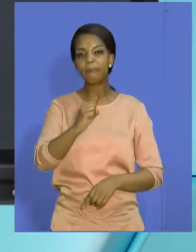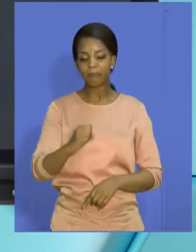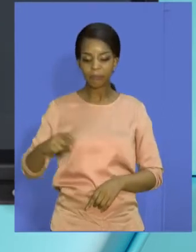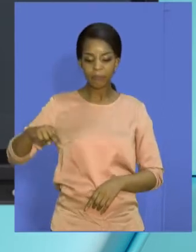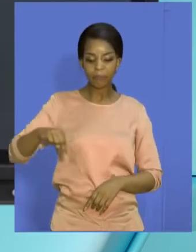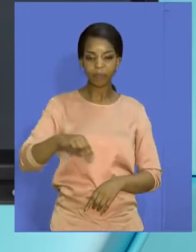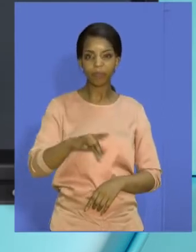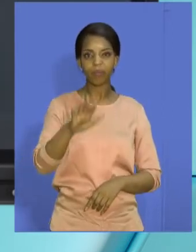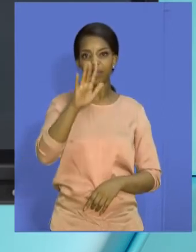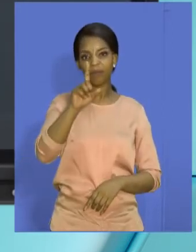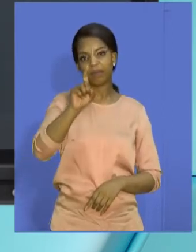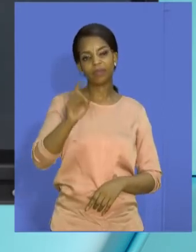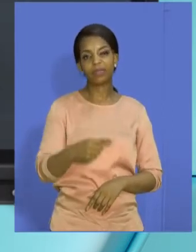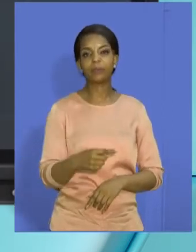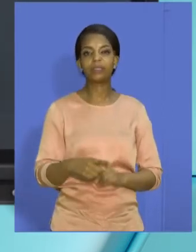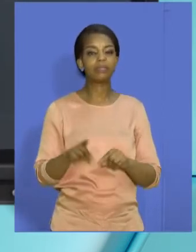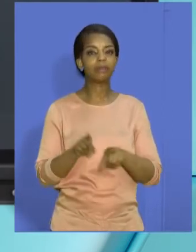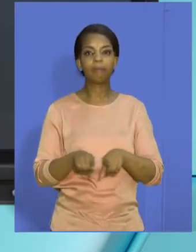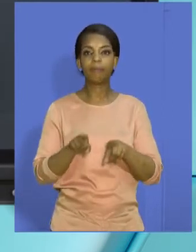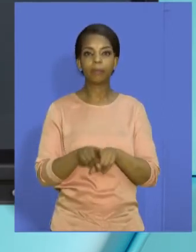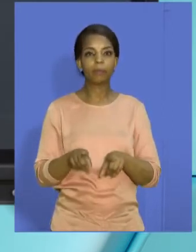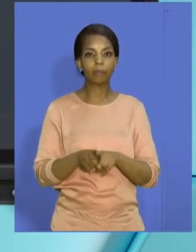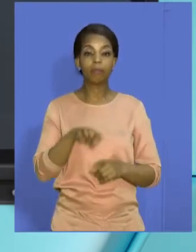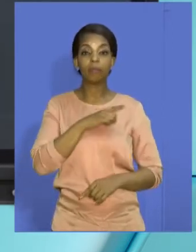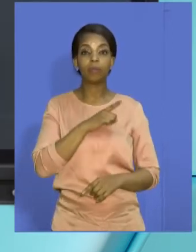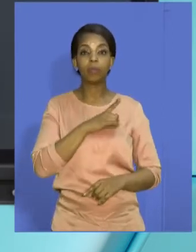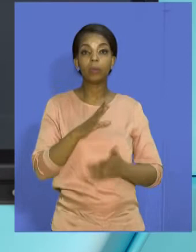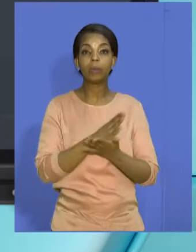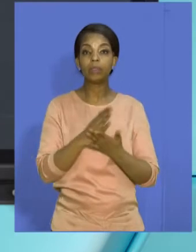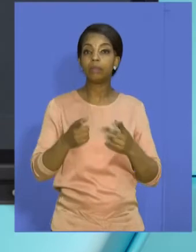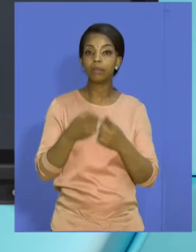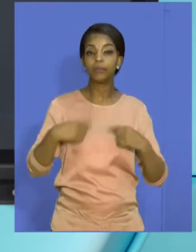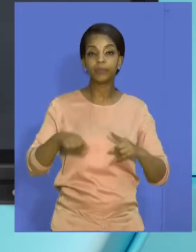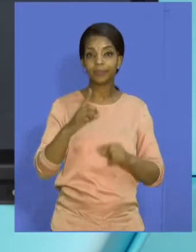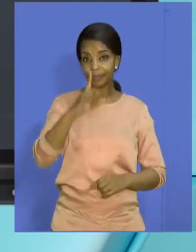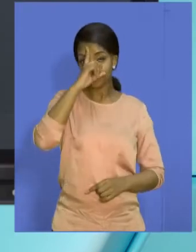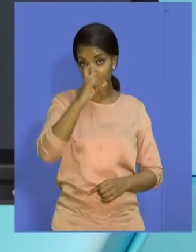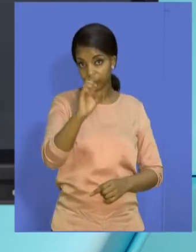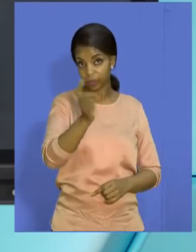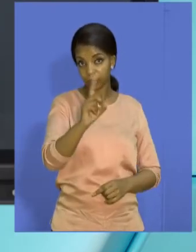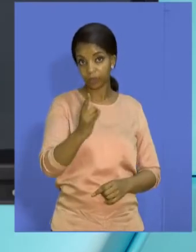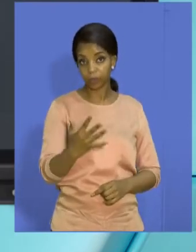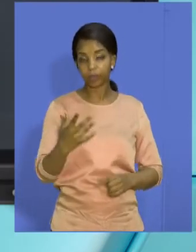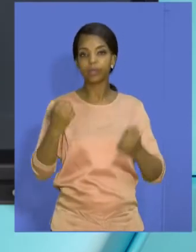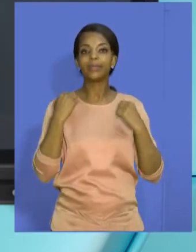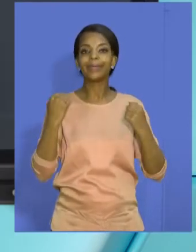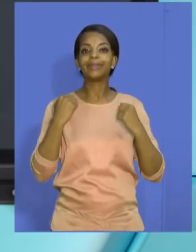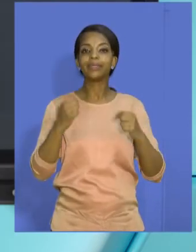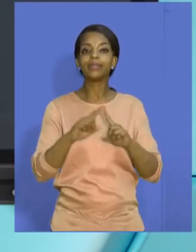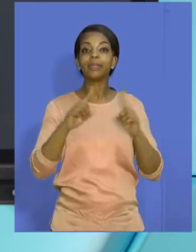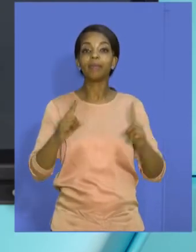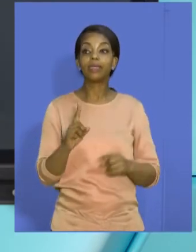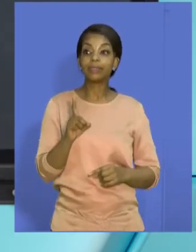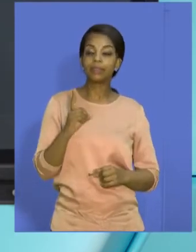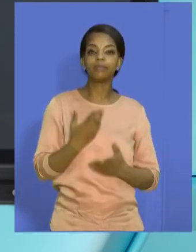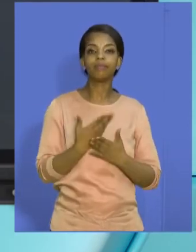used to walking, because I know some of us, maybe we are not really big on exercising, but this might be very good for